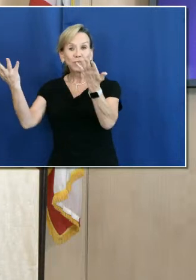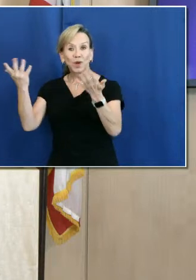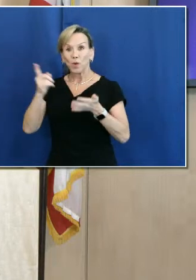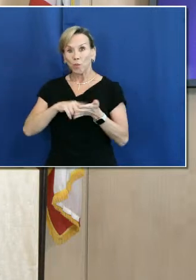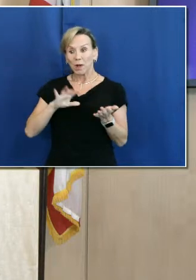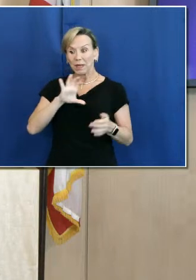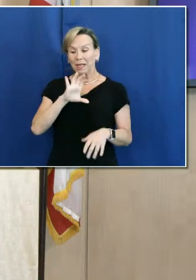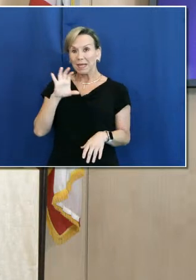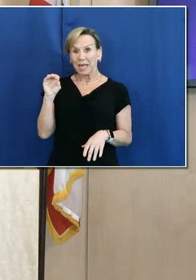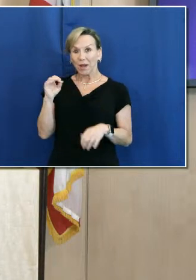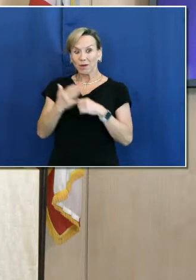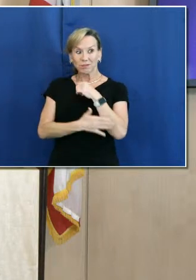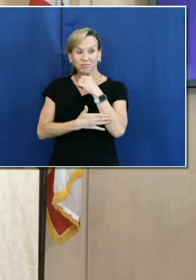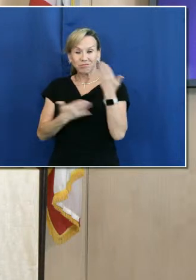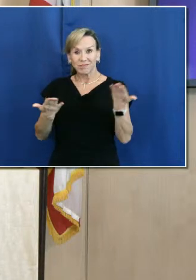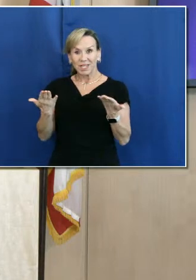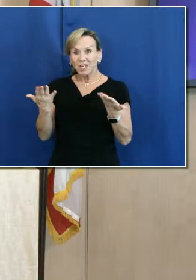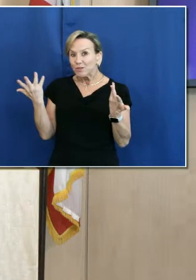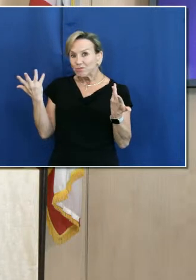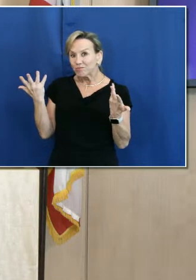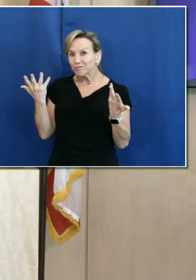when is a response expected?